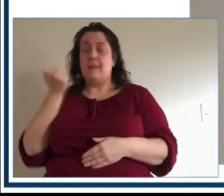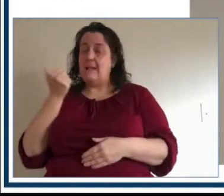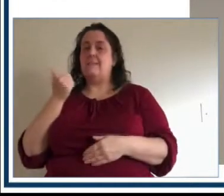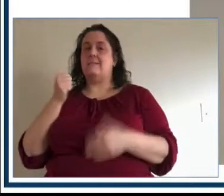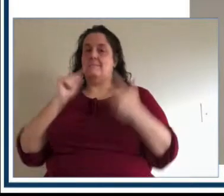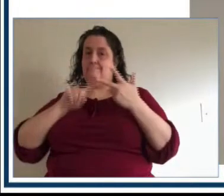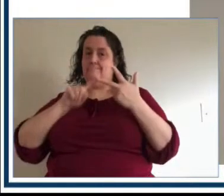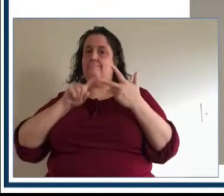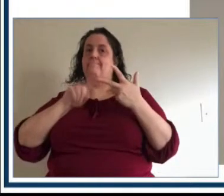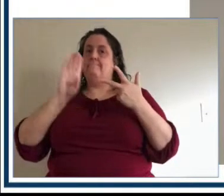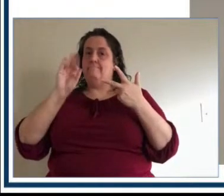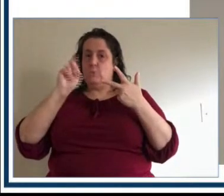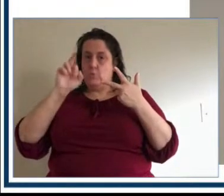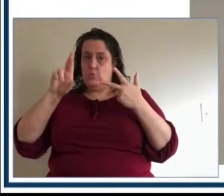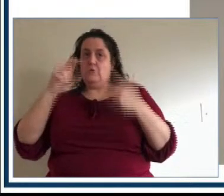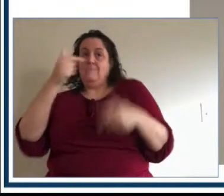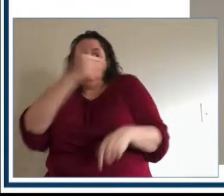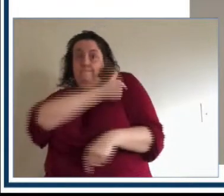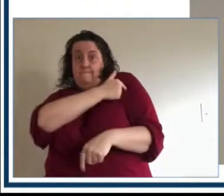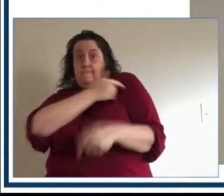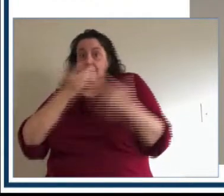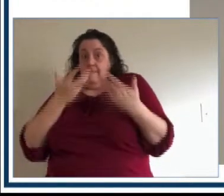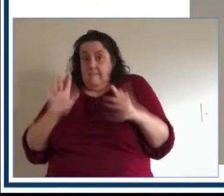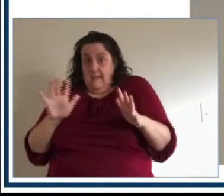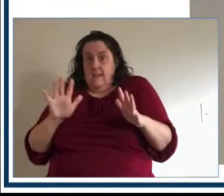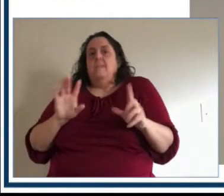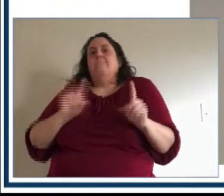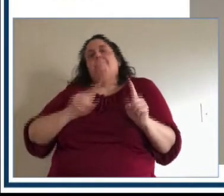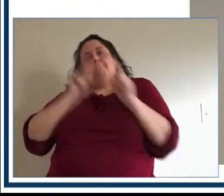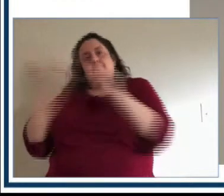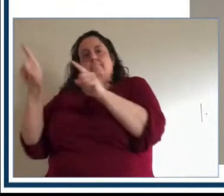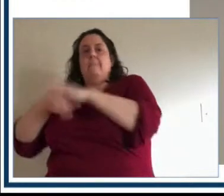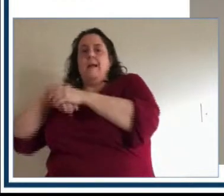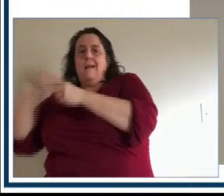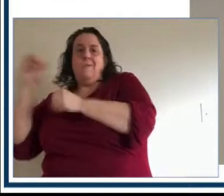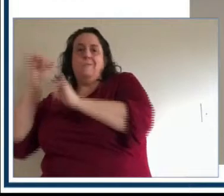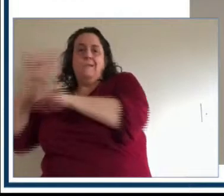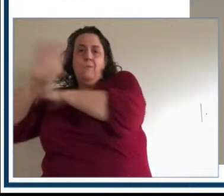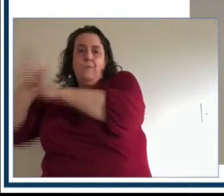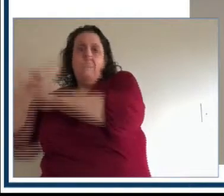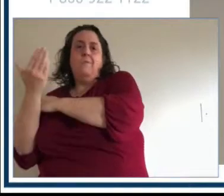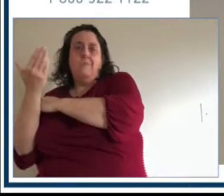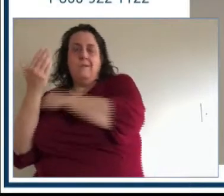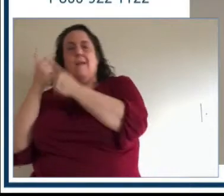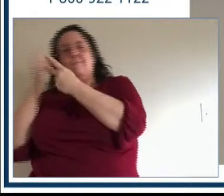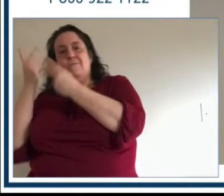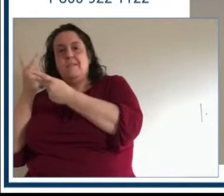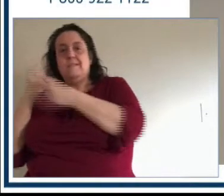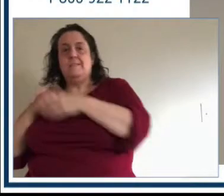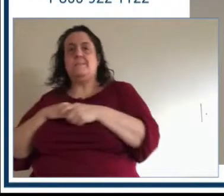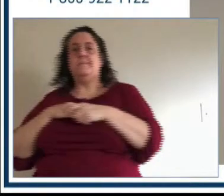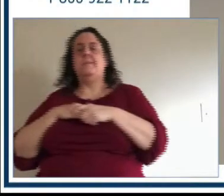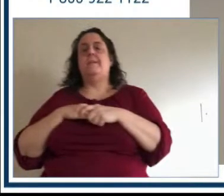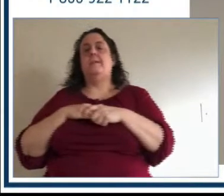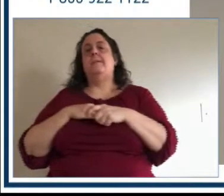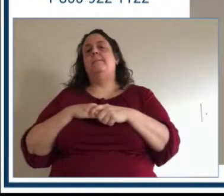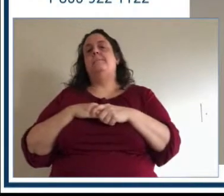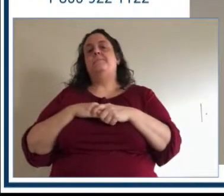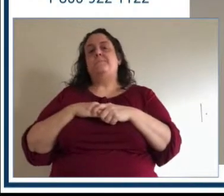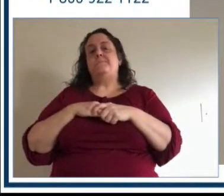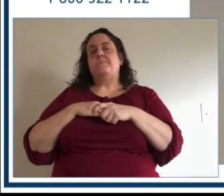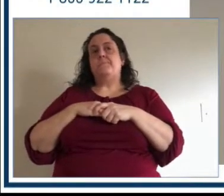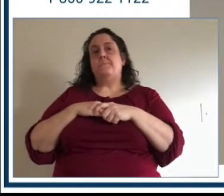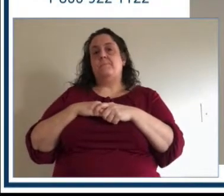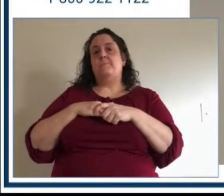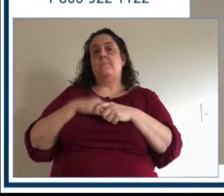And as I said, we're also limiting visits to 2 people at a time, and are strongly recommending that the visitors do a rapid test within 24